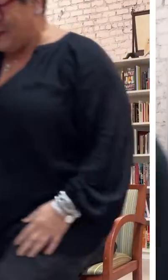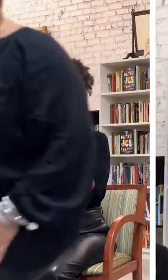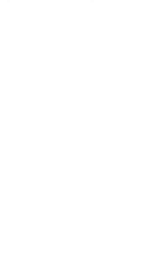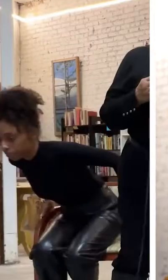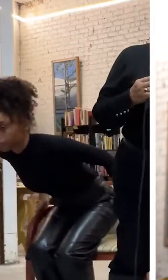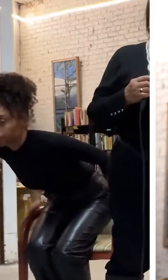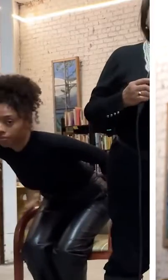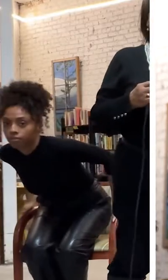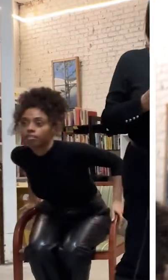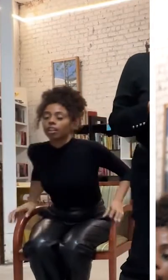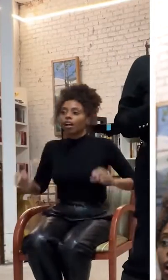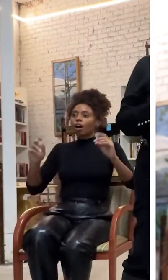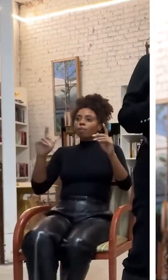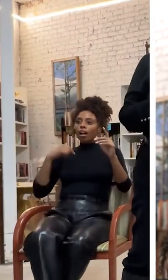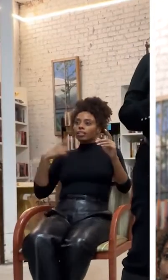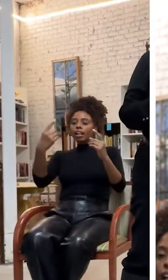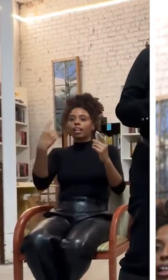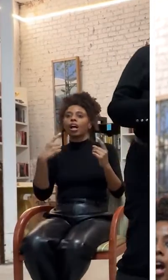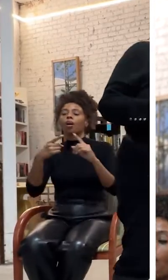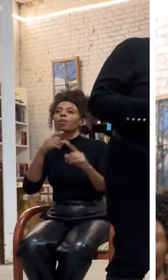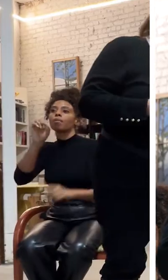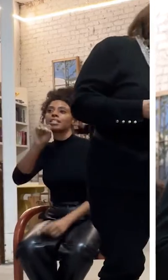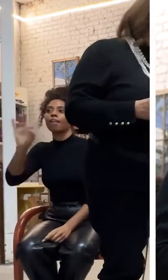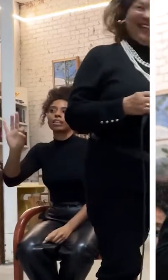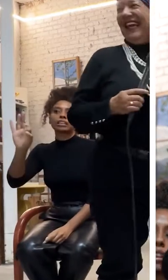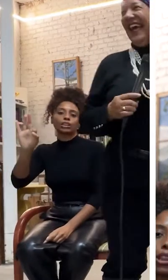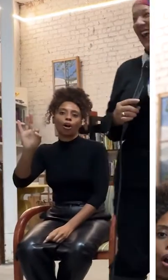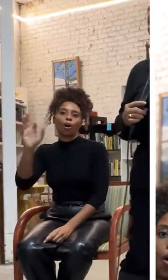Thank you. I did come from San Francisco